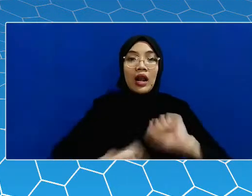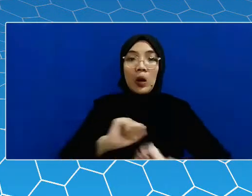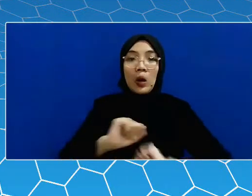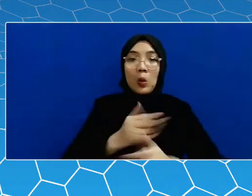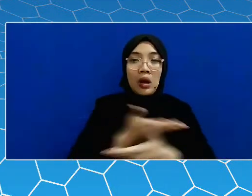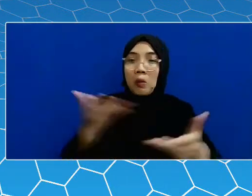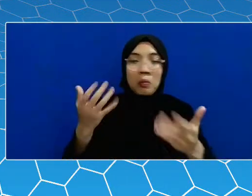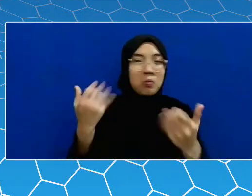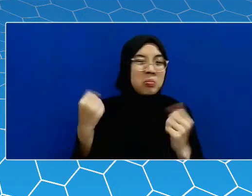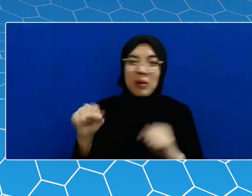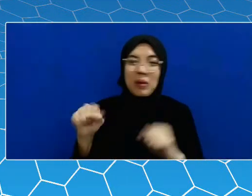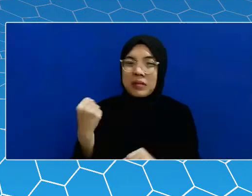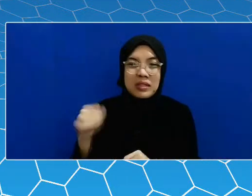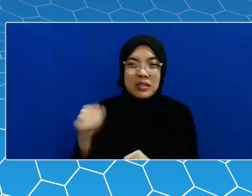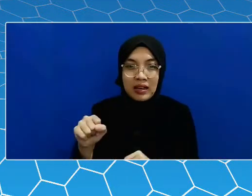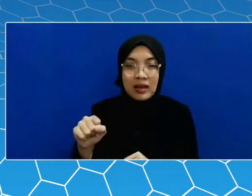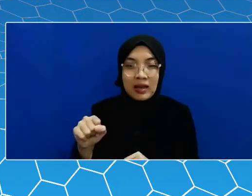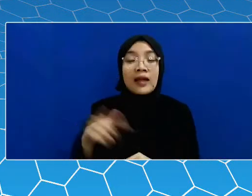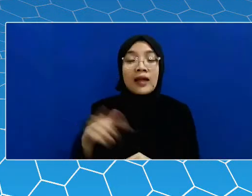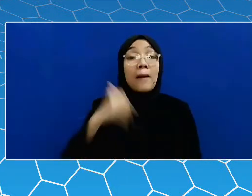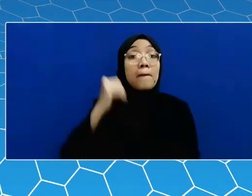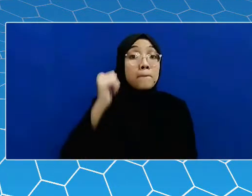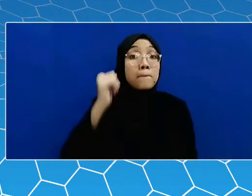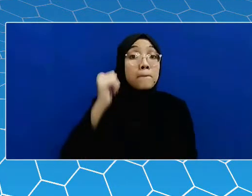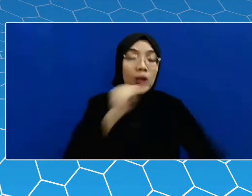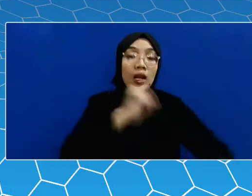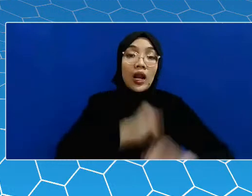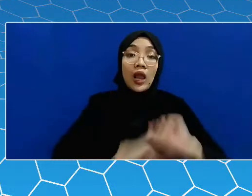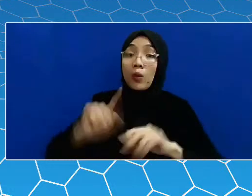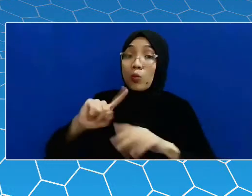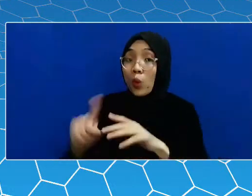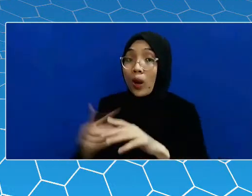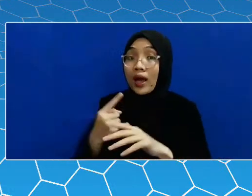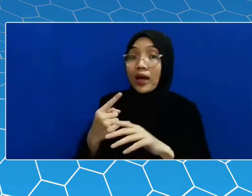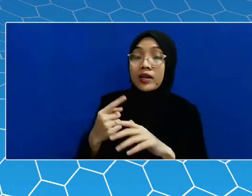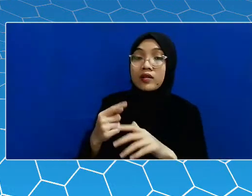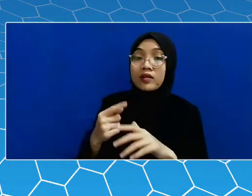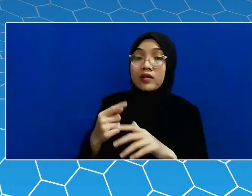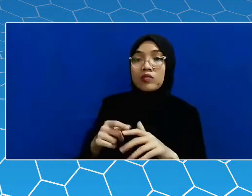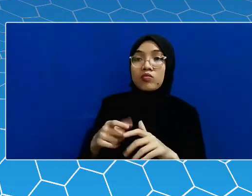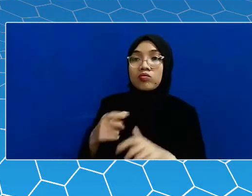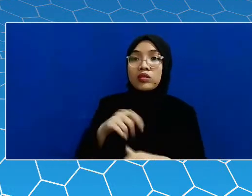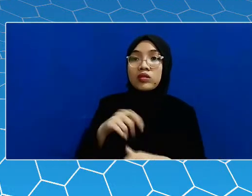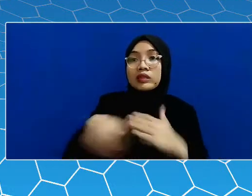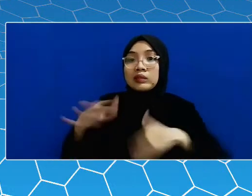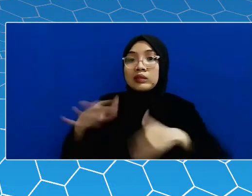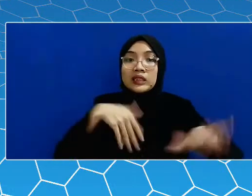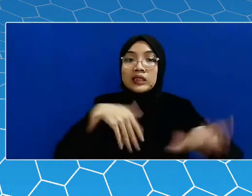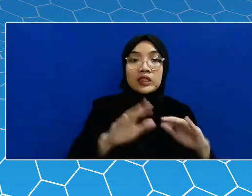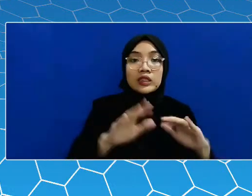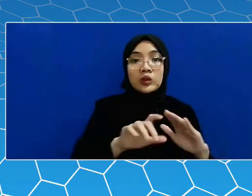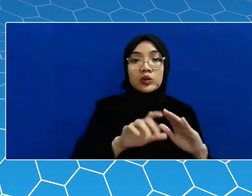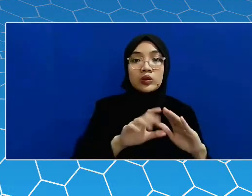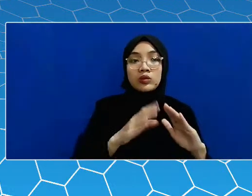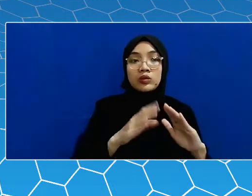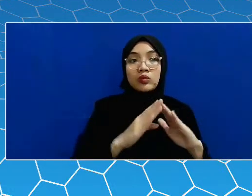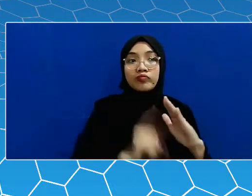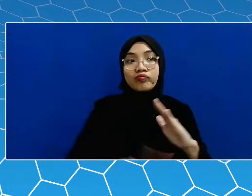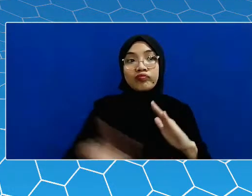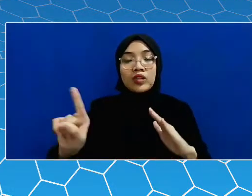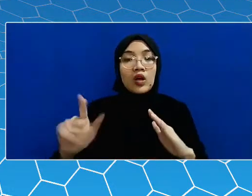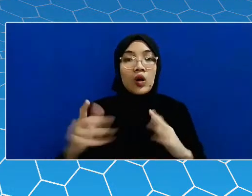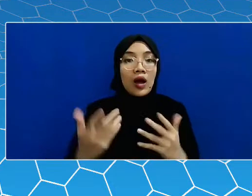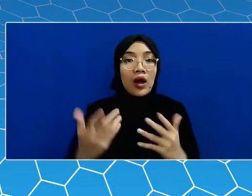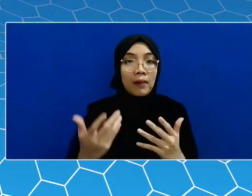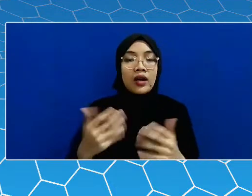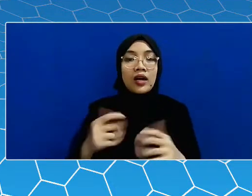being allowed to start traveling, going into open spaces, were only the frontliners or medical